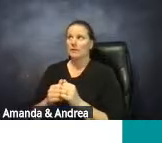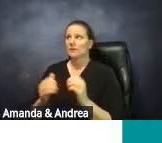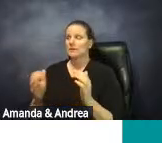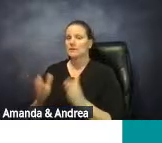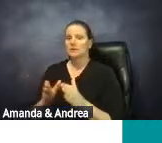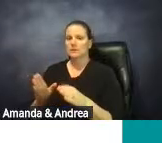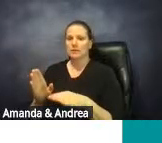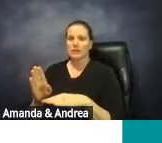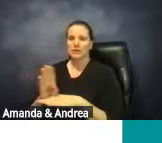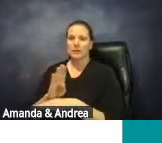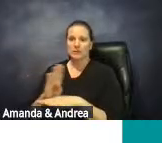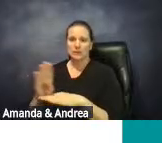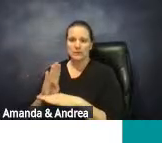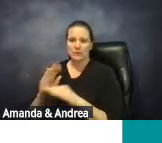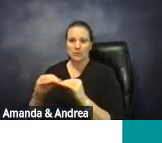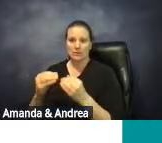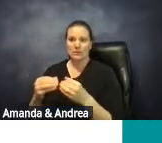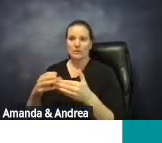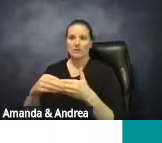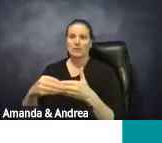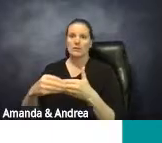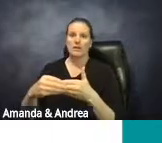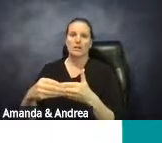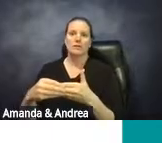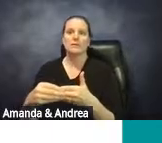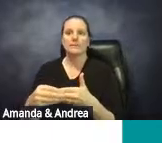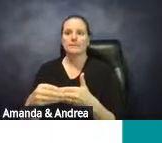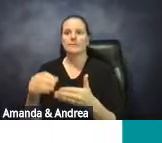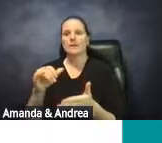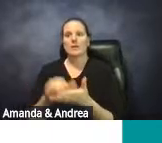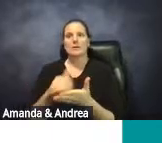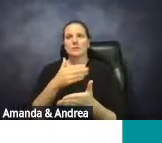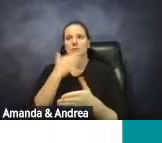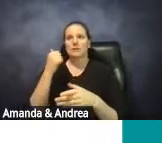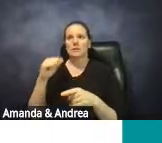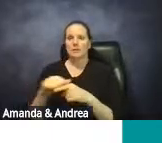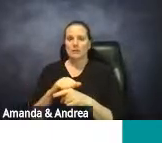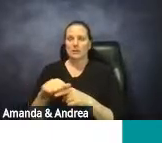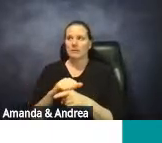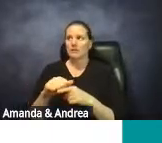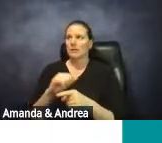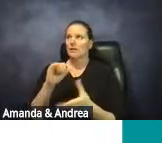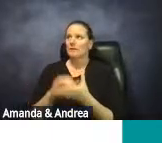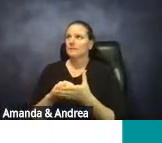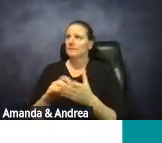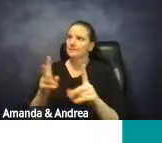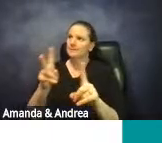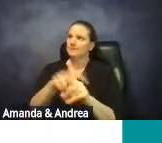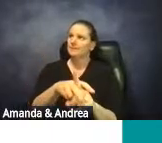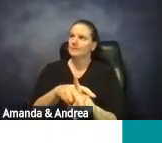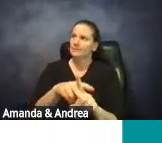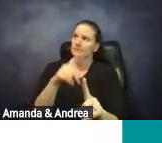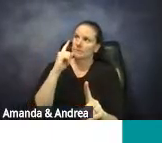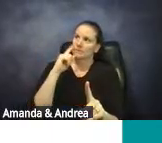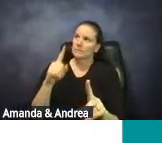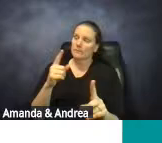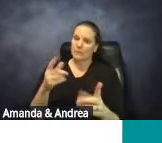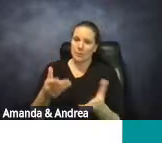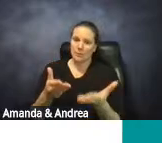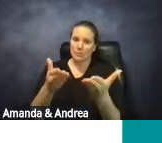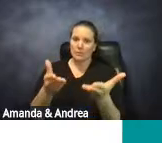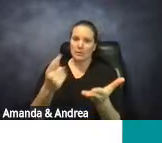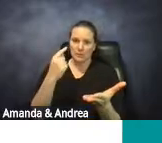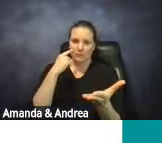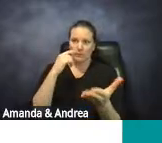business organization leadership. These best practices and recommendations will be brought for a